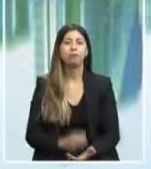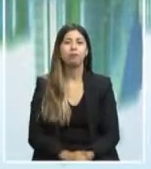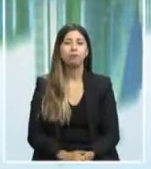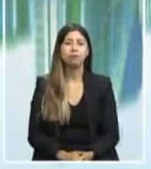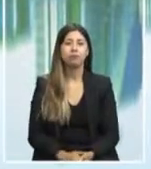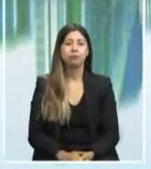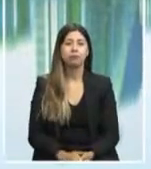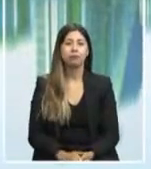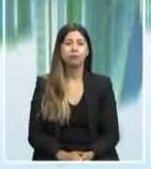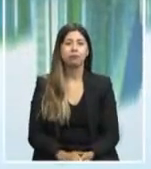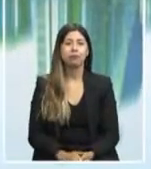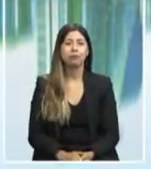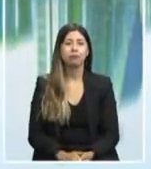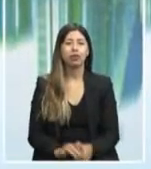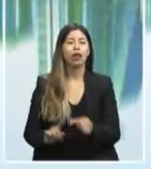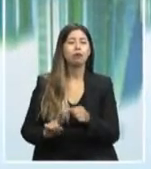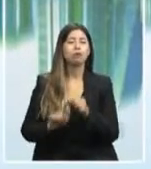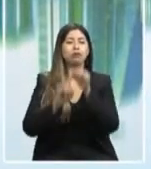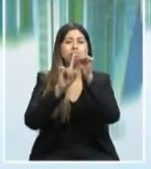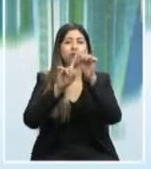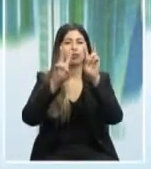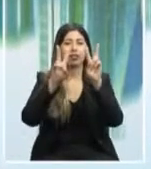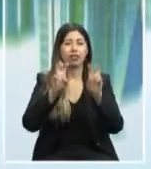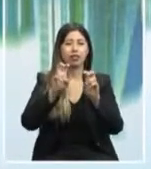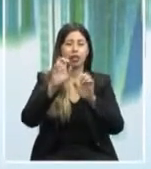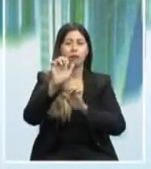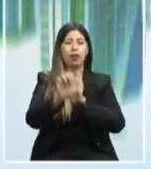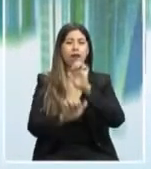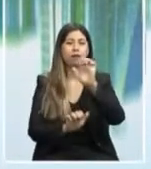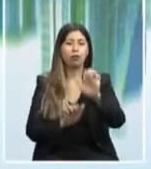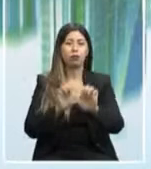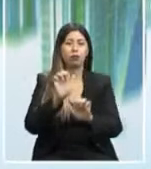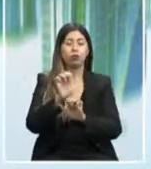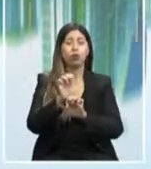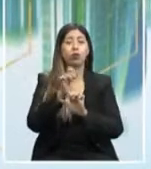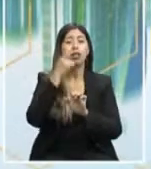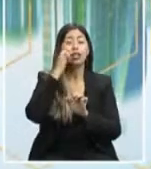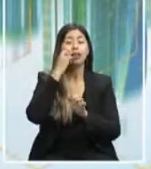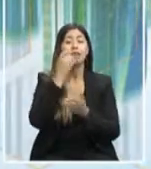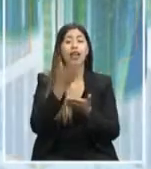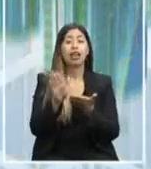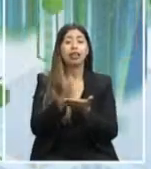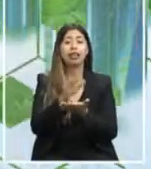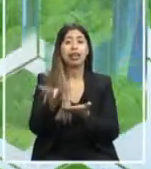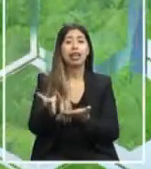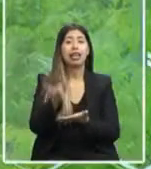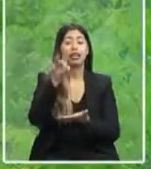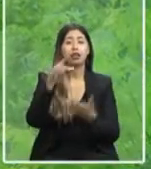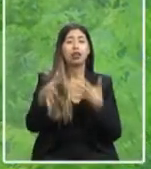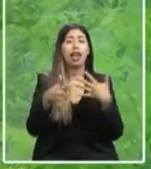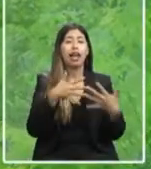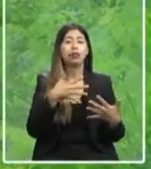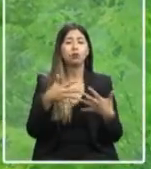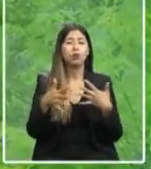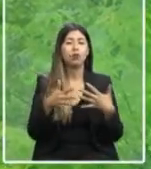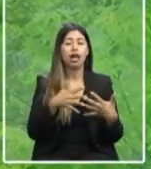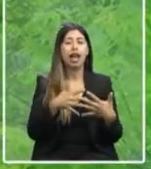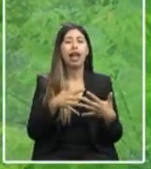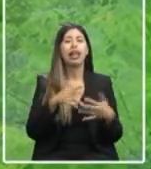principle in evolution, that natural selection has operated to optimize our reproductive